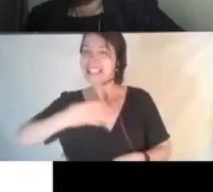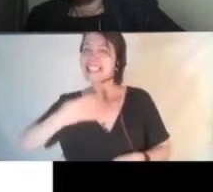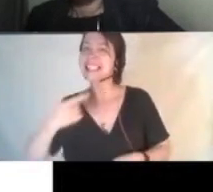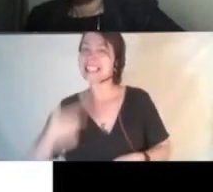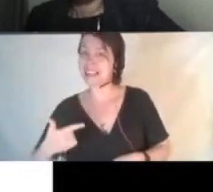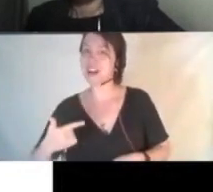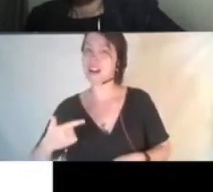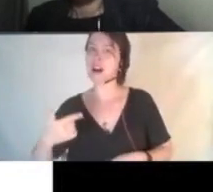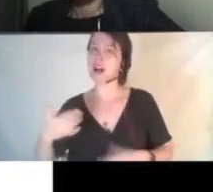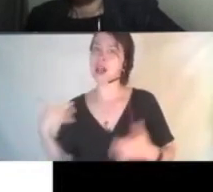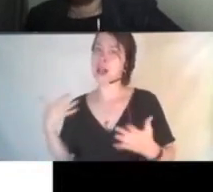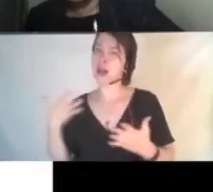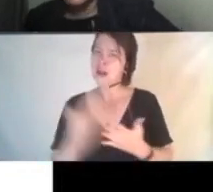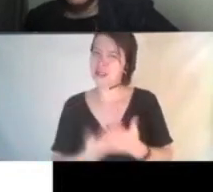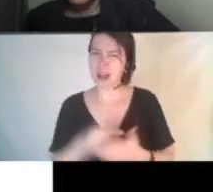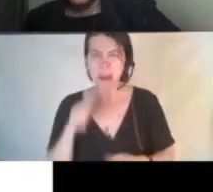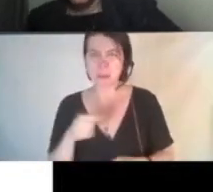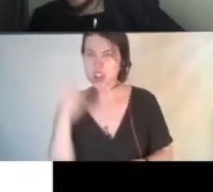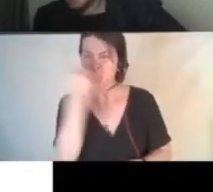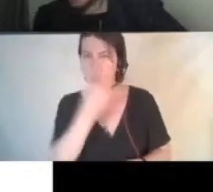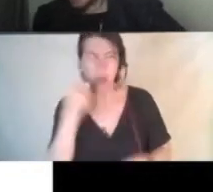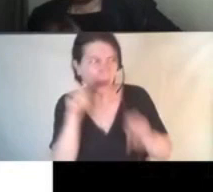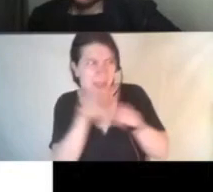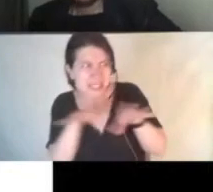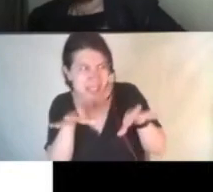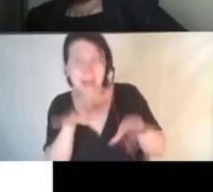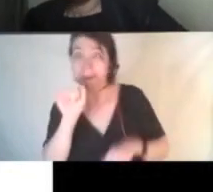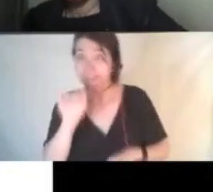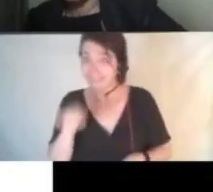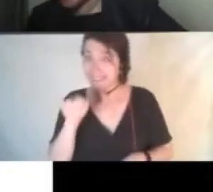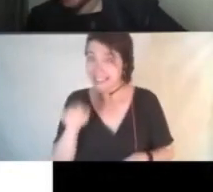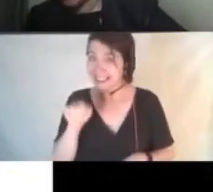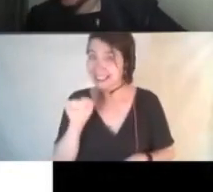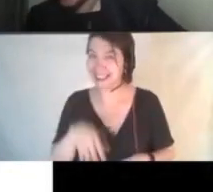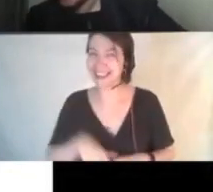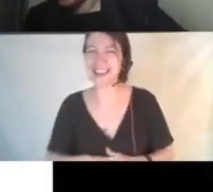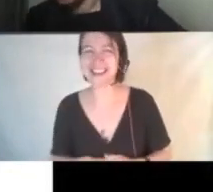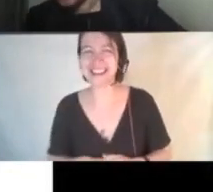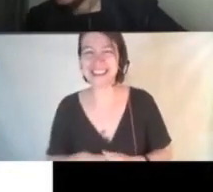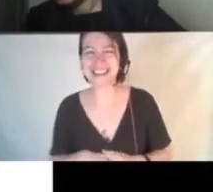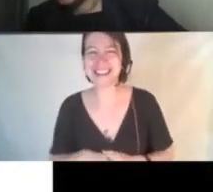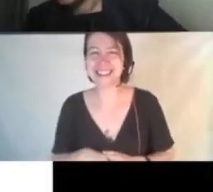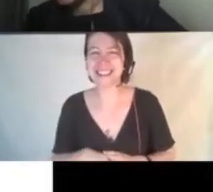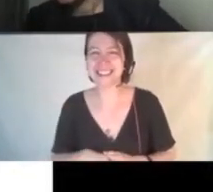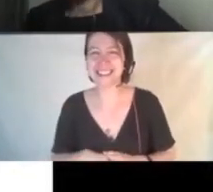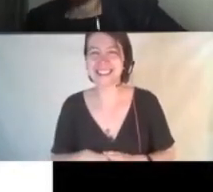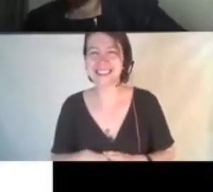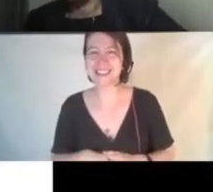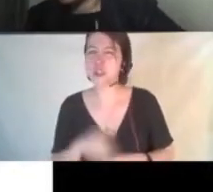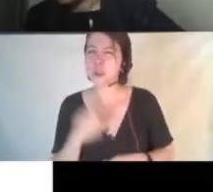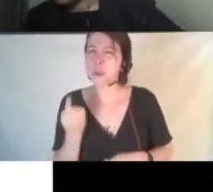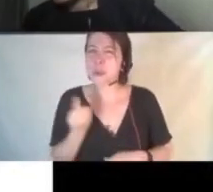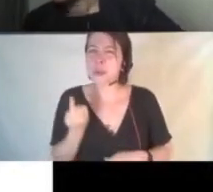And you still look exactly the same, don't you? Yeah, well. People say, yeah. Yeah. And who